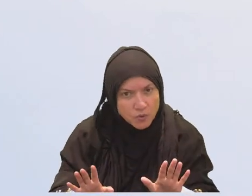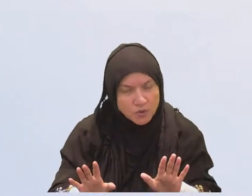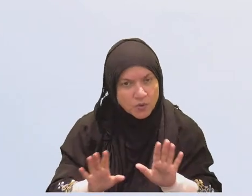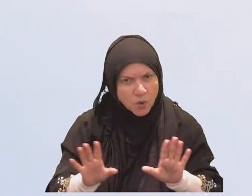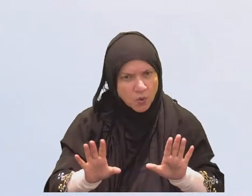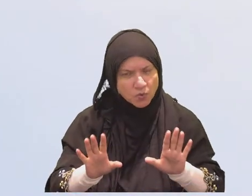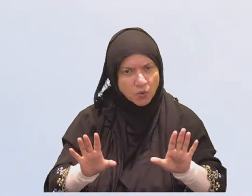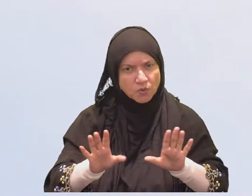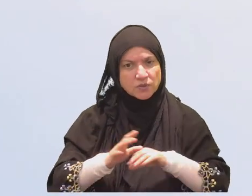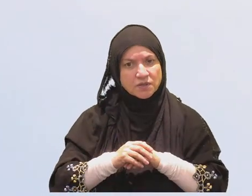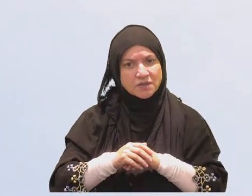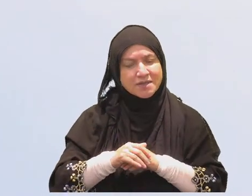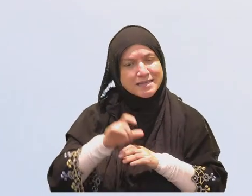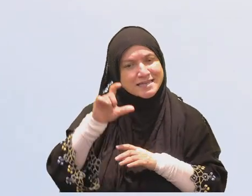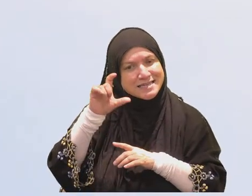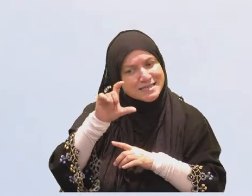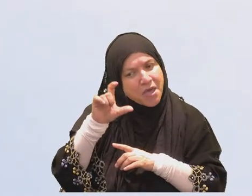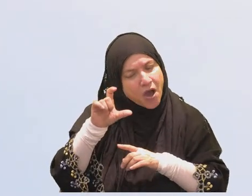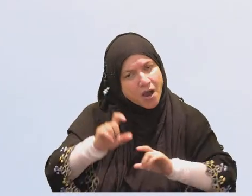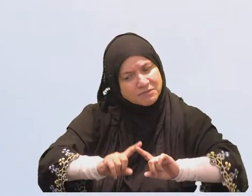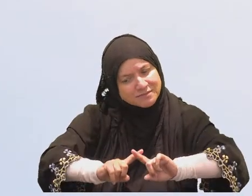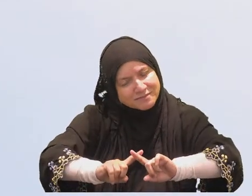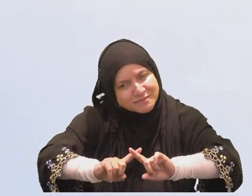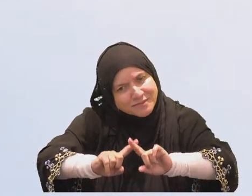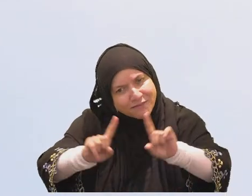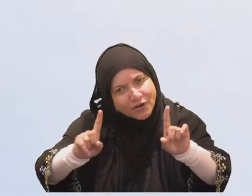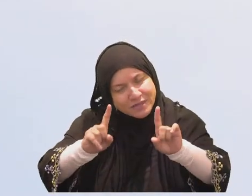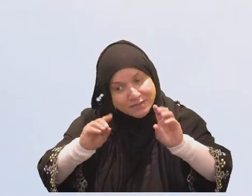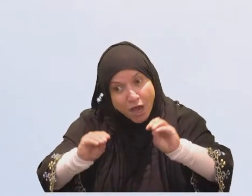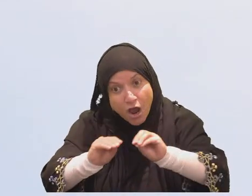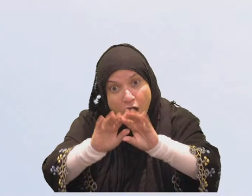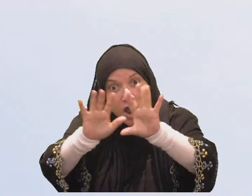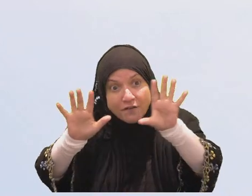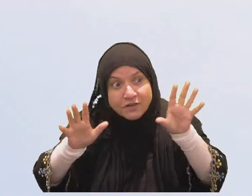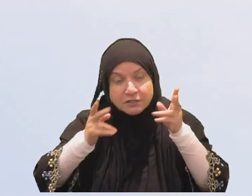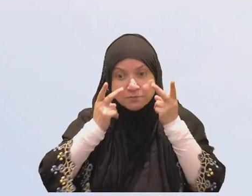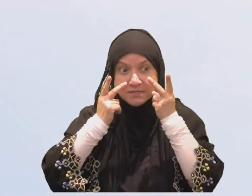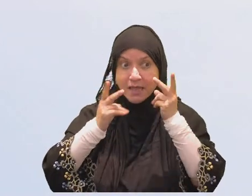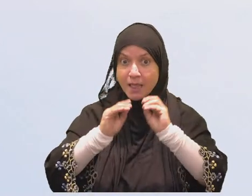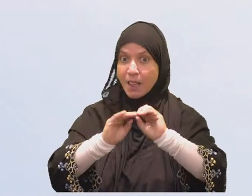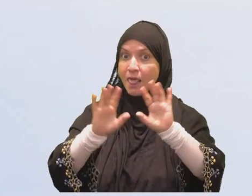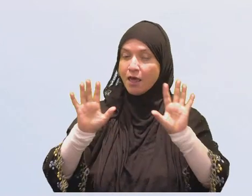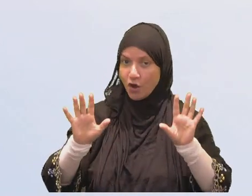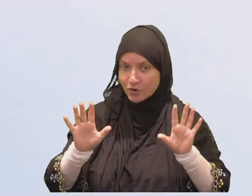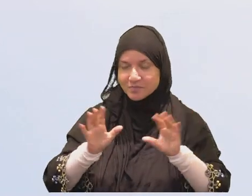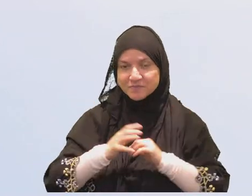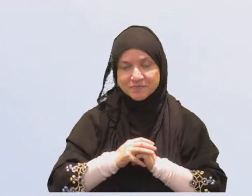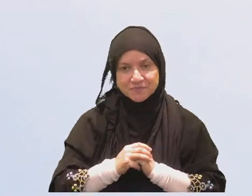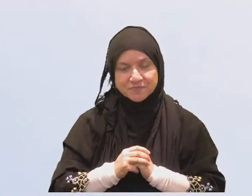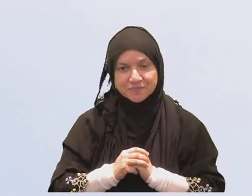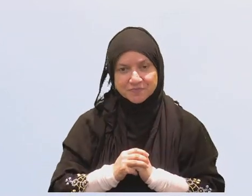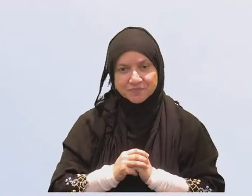A glimmer of glad tidings. There's a source of peace. You don't need the drugs.